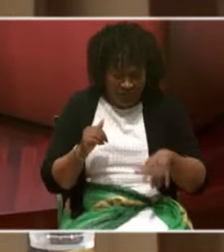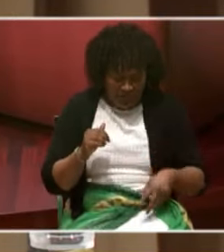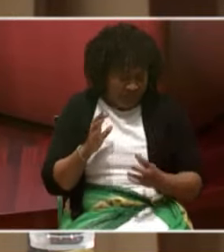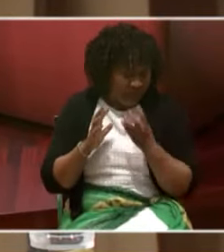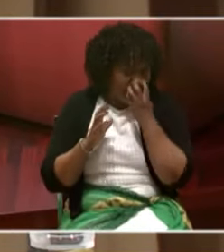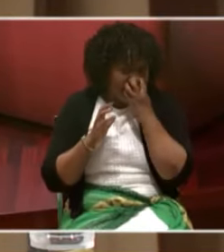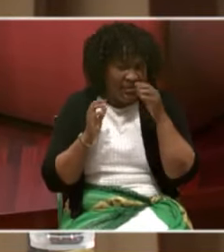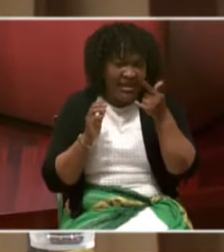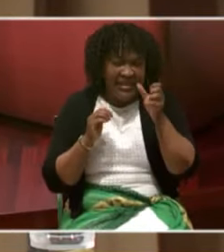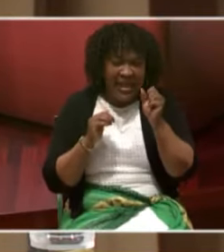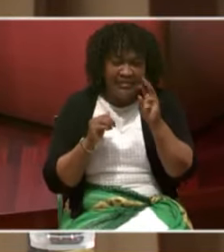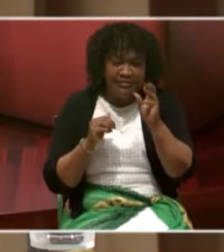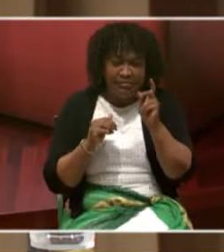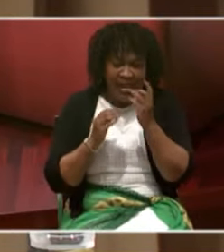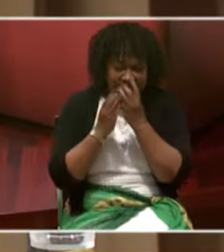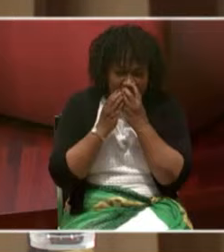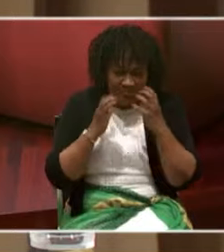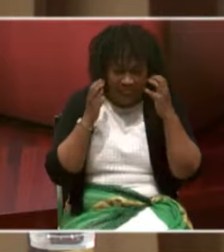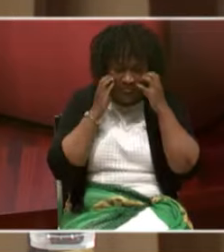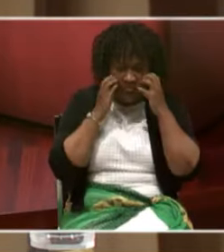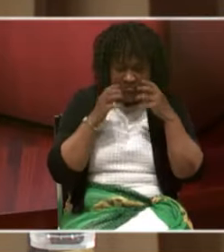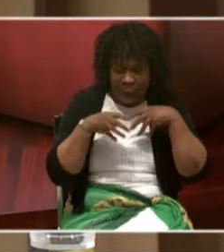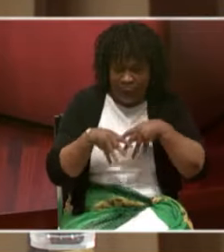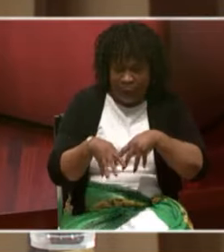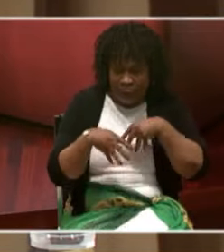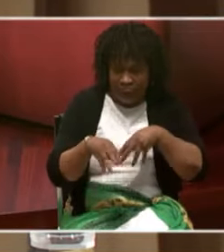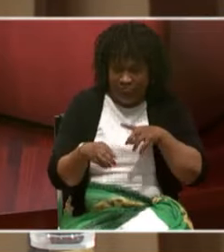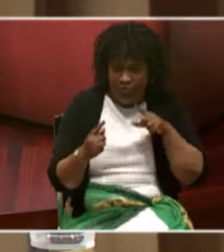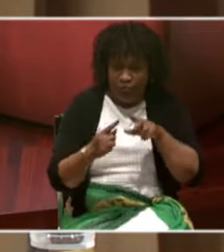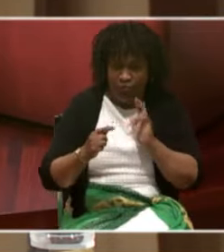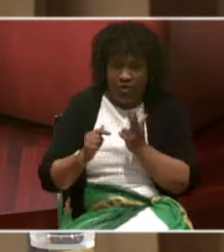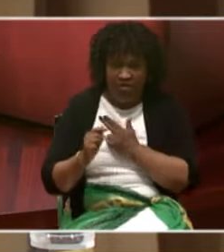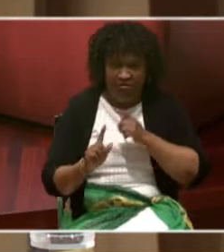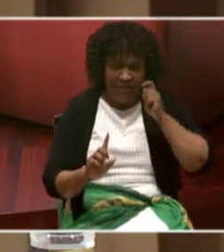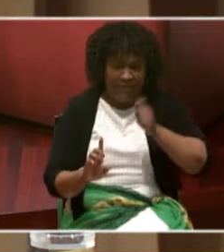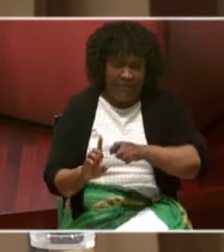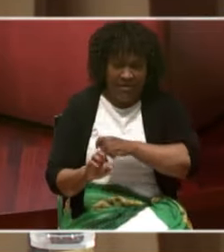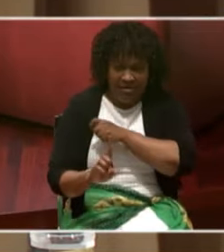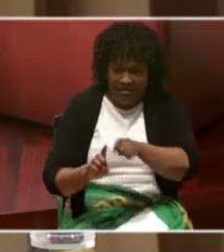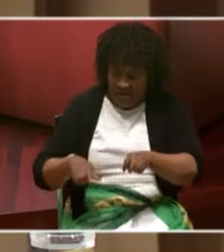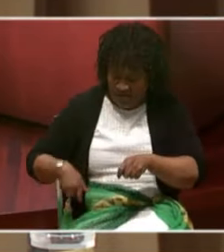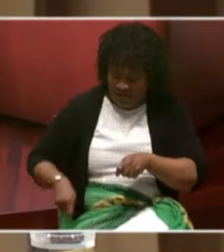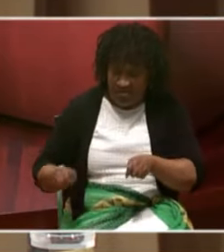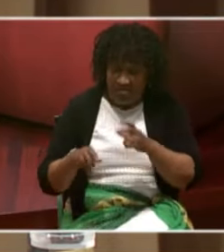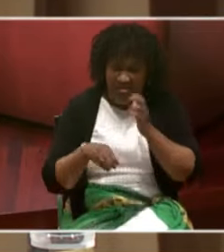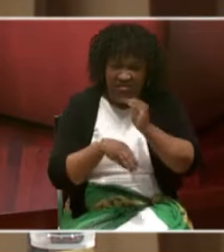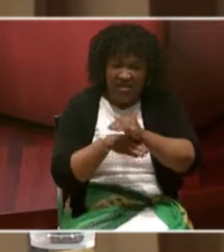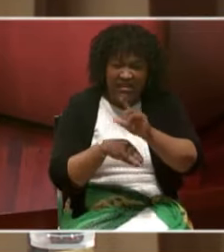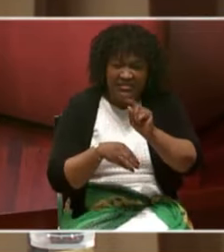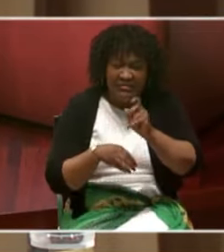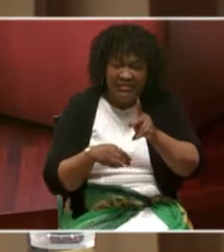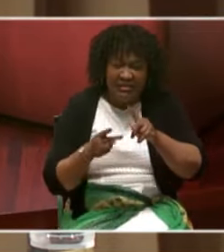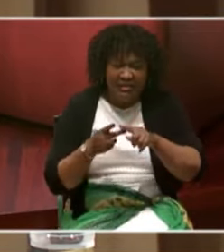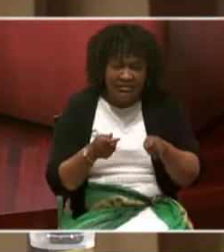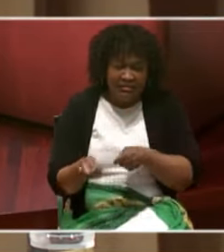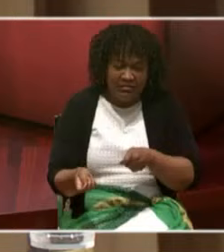their return to Brown Chapel AME Church in the heart of the African-American community, they were attacked by members of the